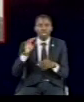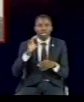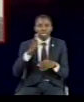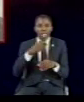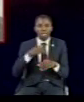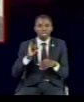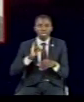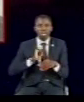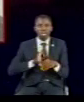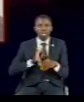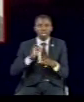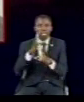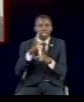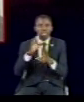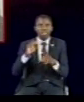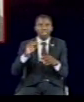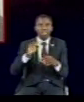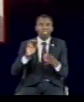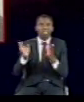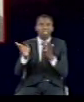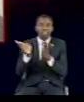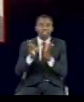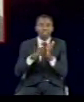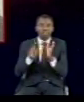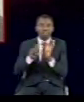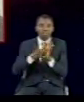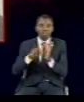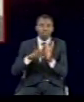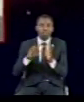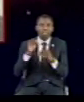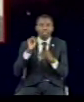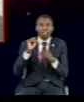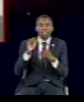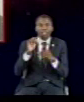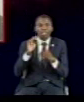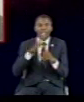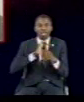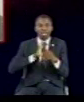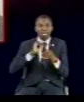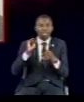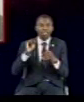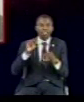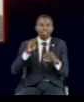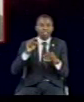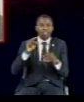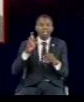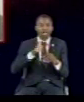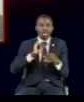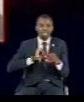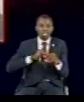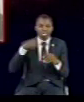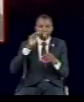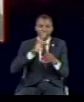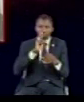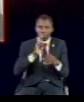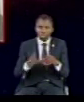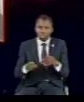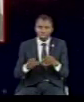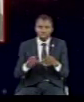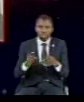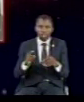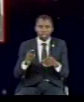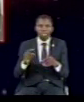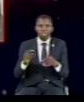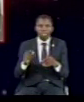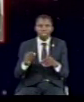ran to the bank to confirm. I said, it's like my money has back. They said, madam, are you sure? I said, that's why I